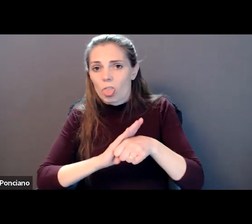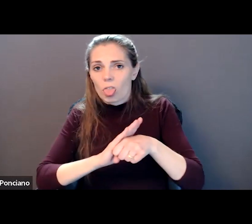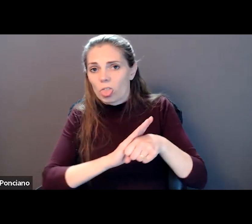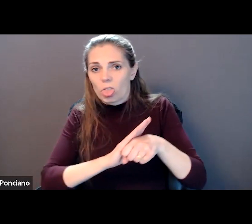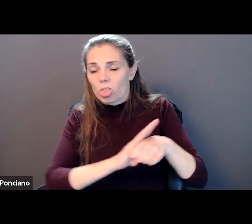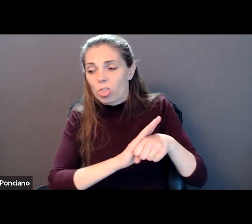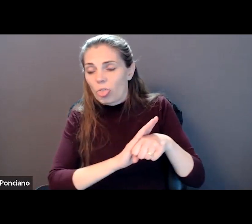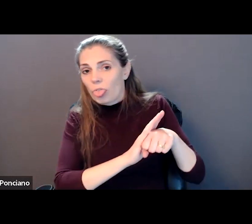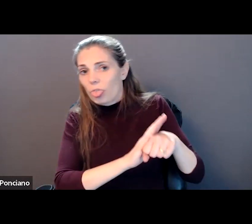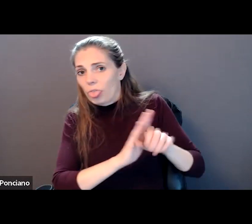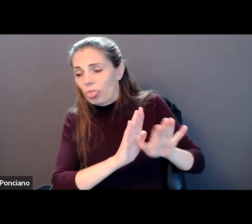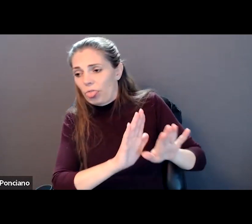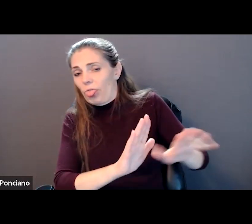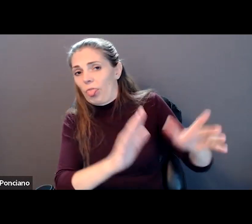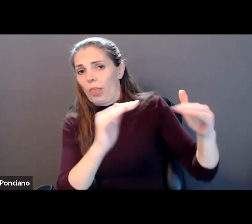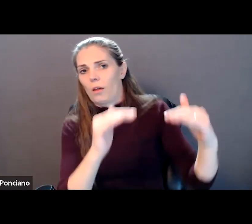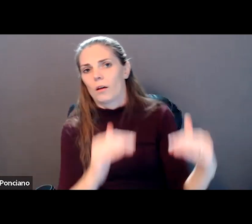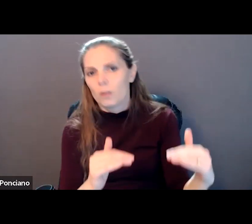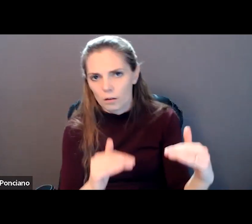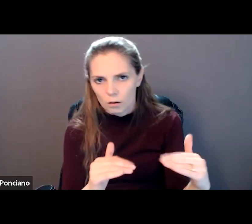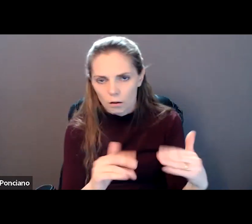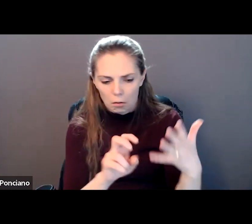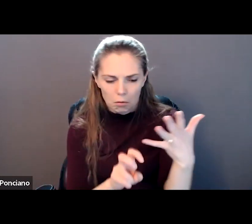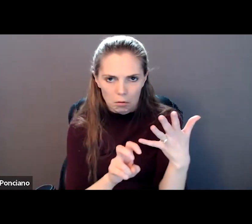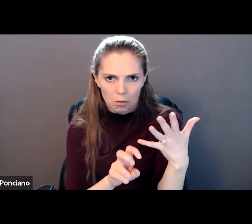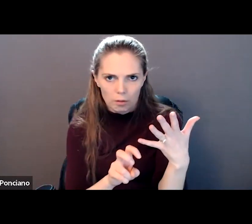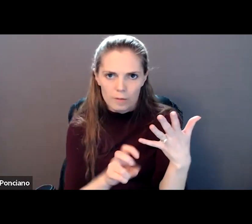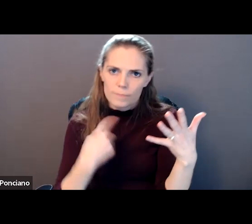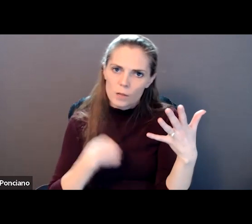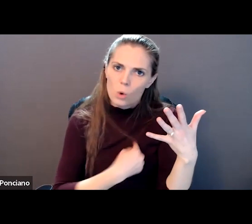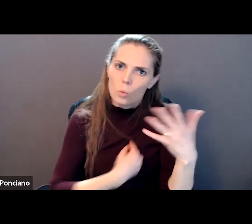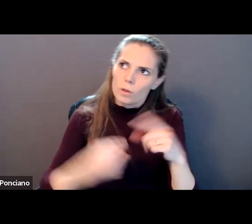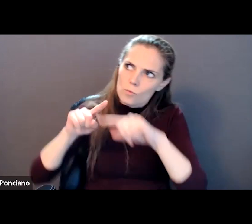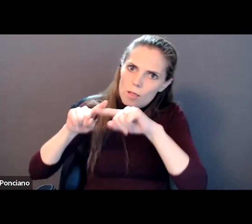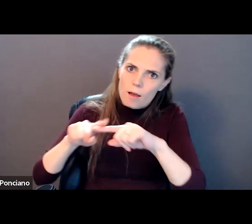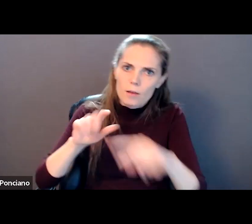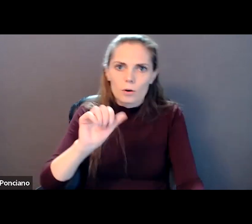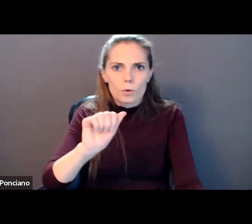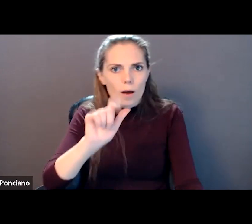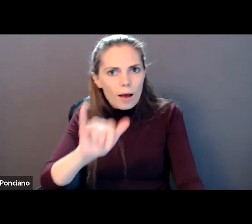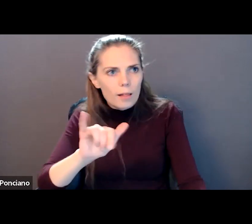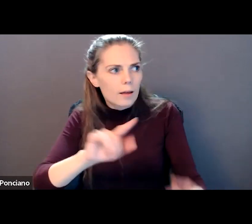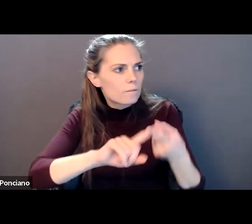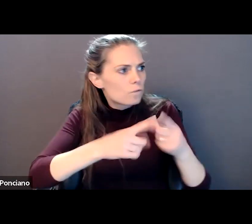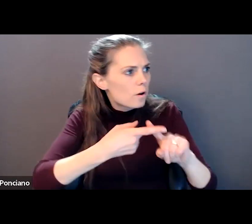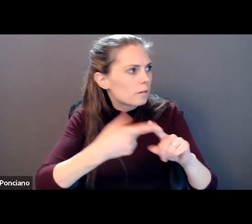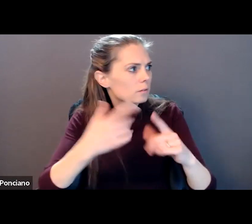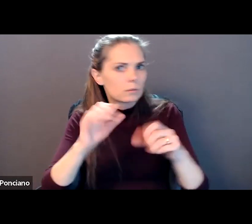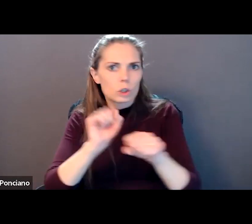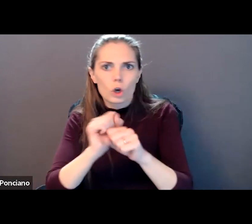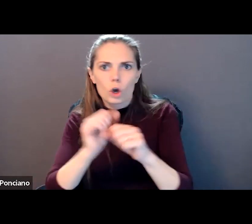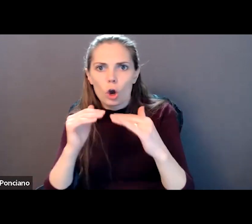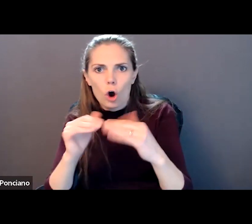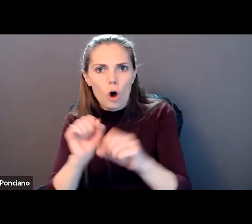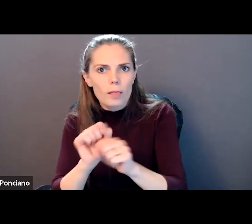economic rung in society. And we rely on our allies, our friends, our colleagues, our families